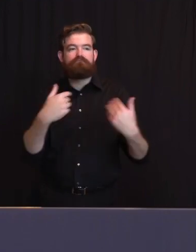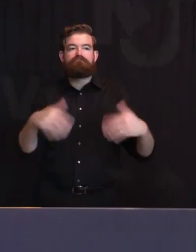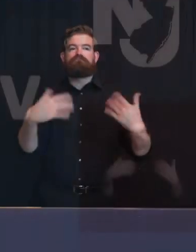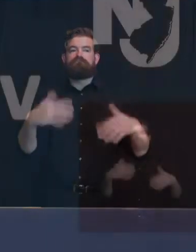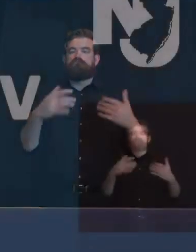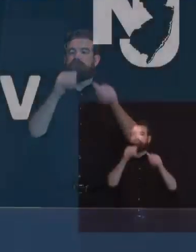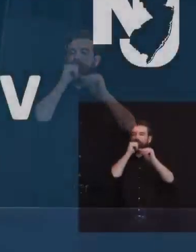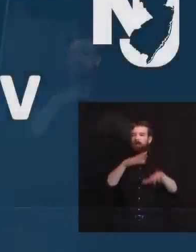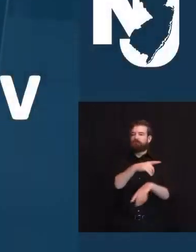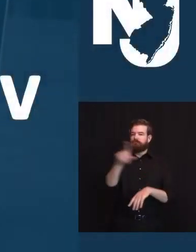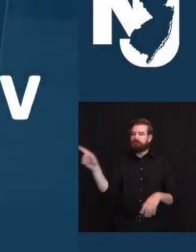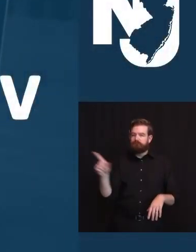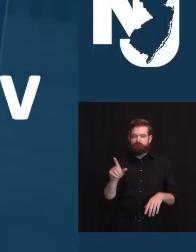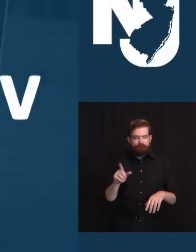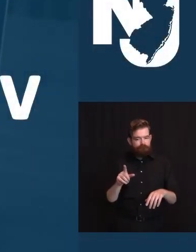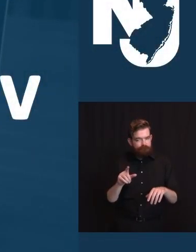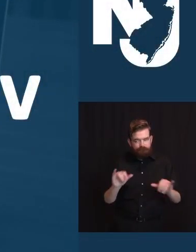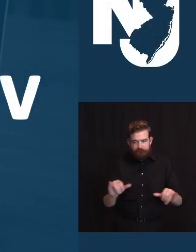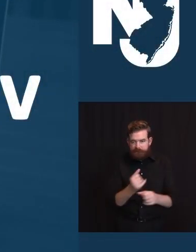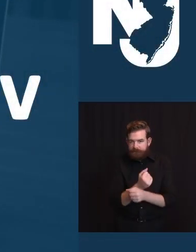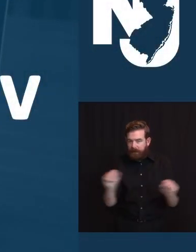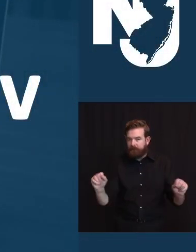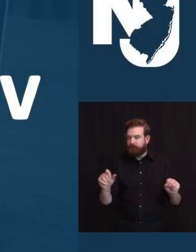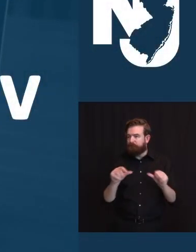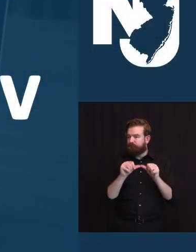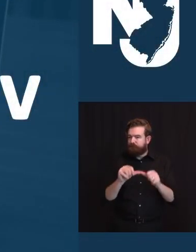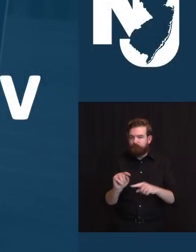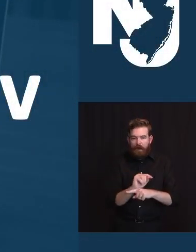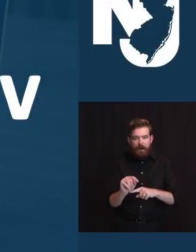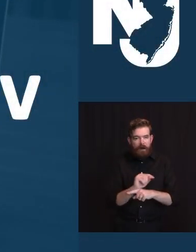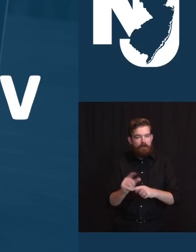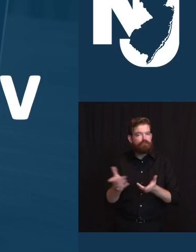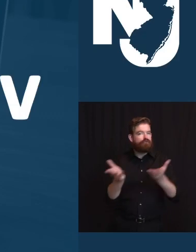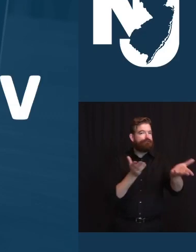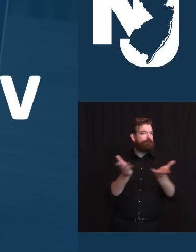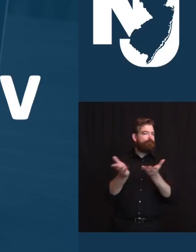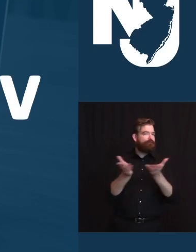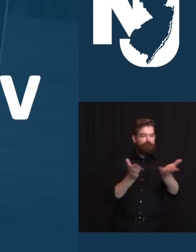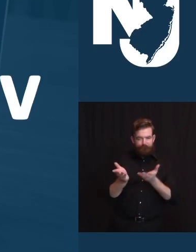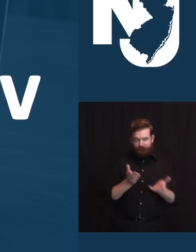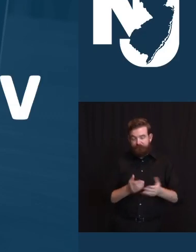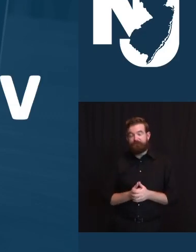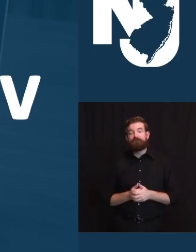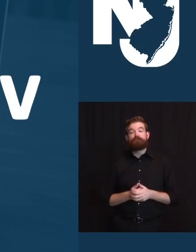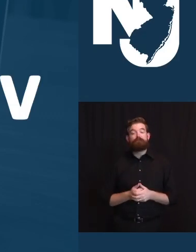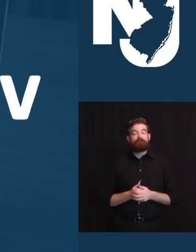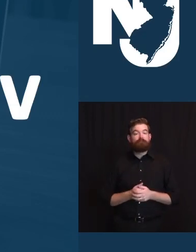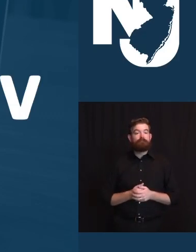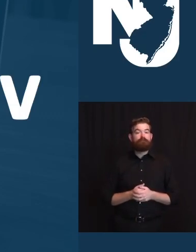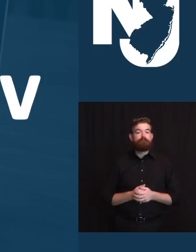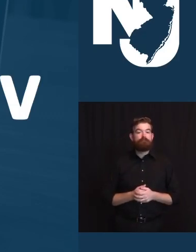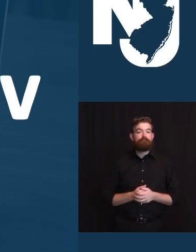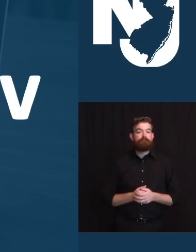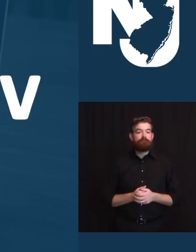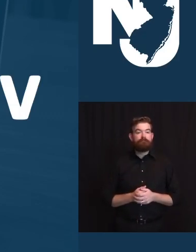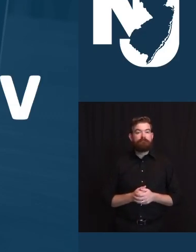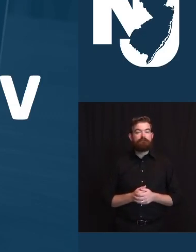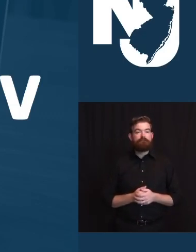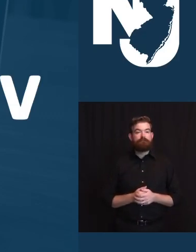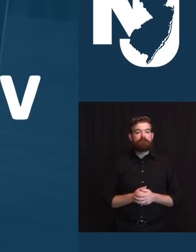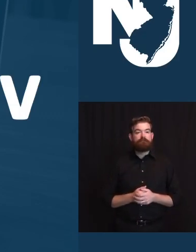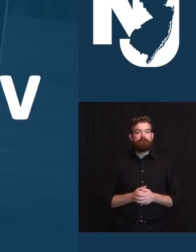state. Another milestone, hard to believe this, this is not one, Judy, that we celebrate with any joy, but